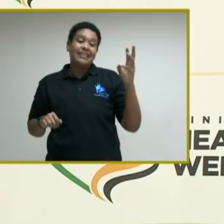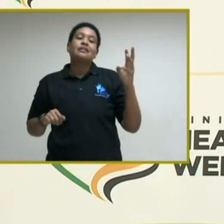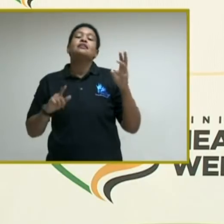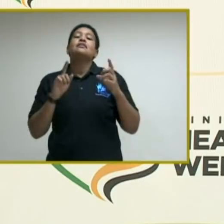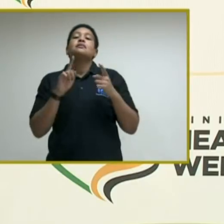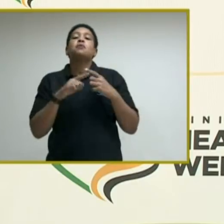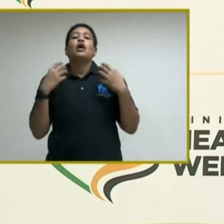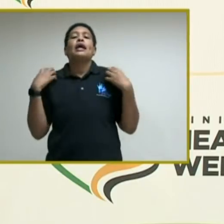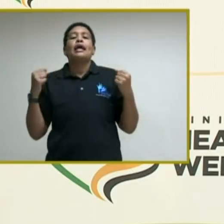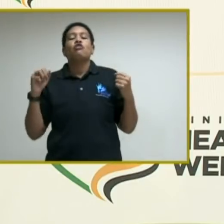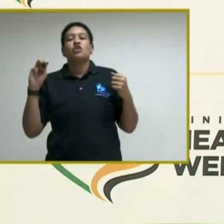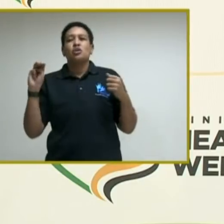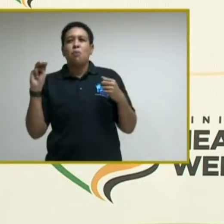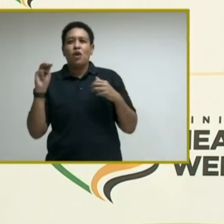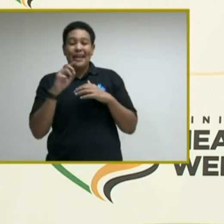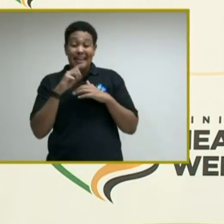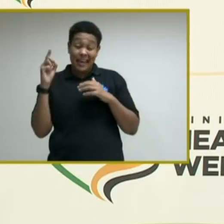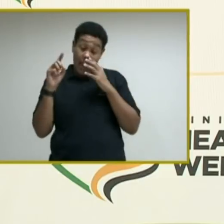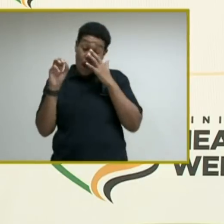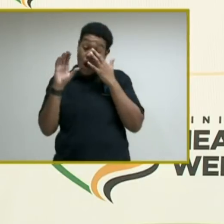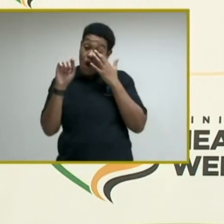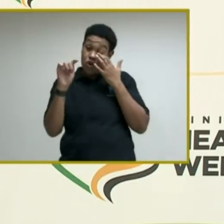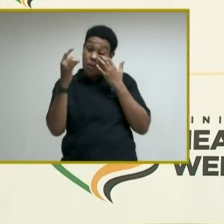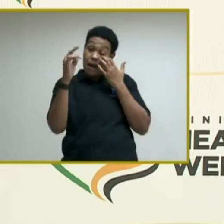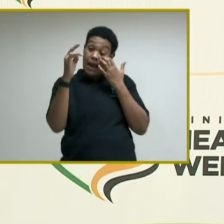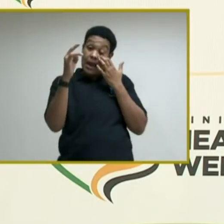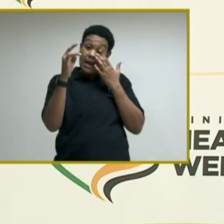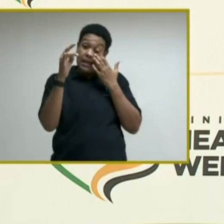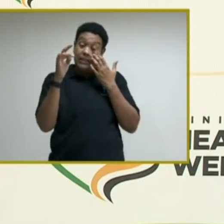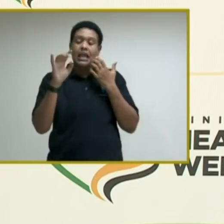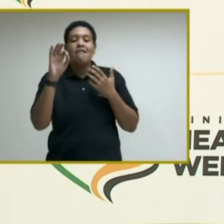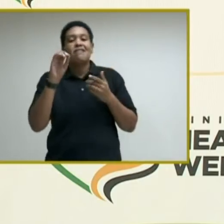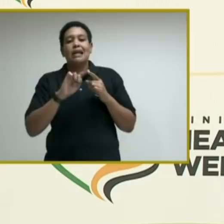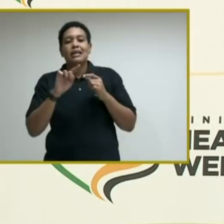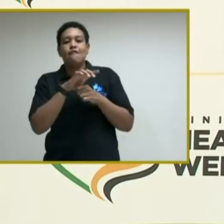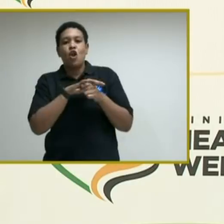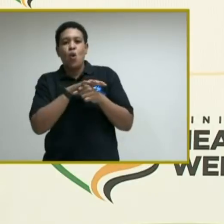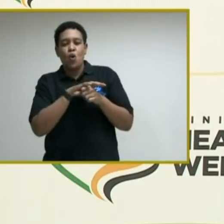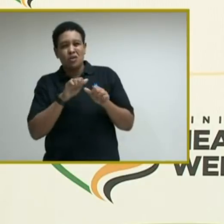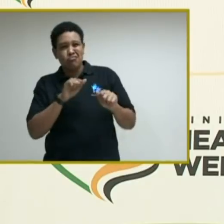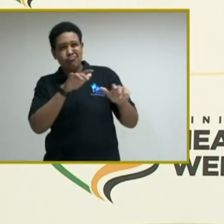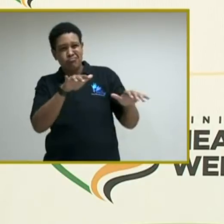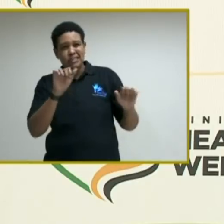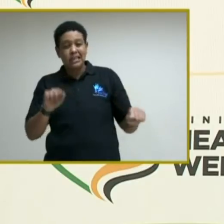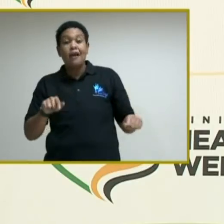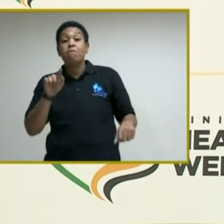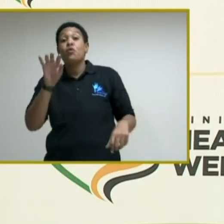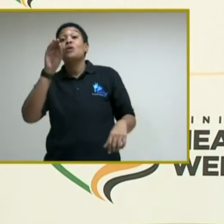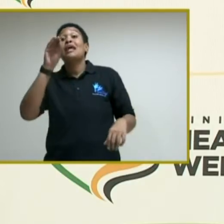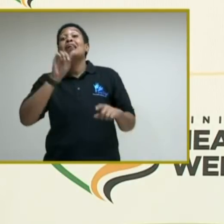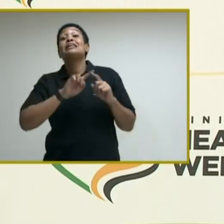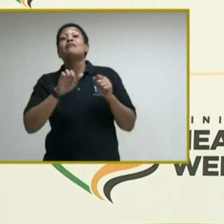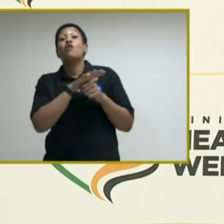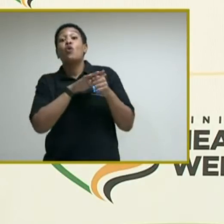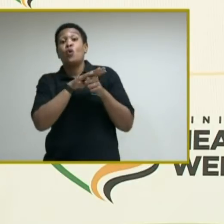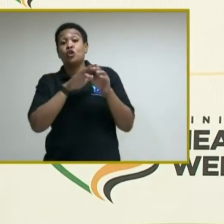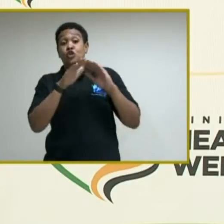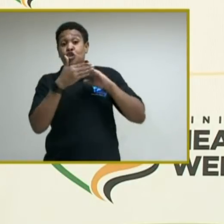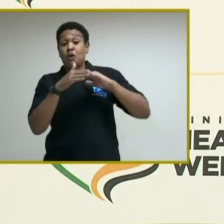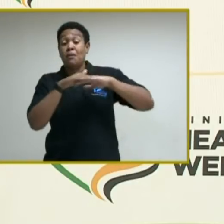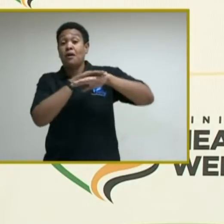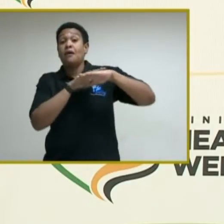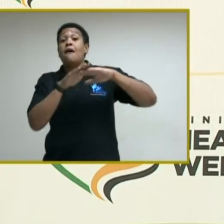Heroes Day, Monday, October 18th. And those 90 sites across the